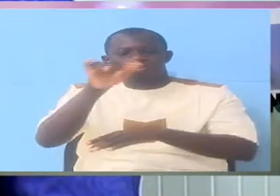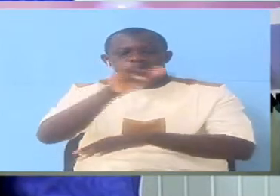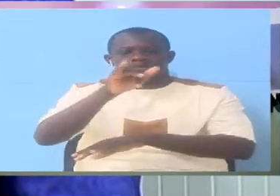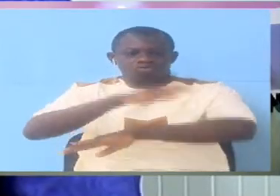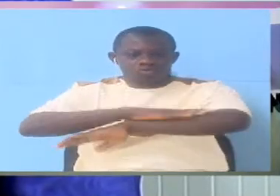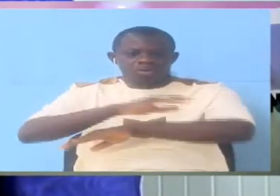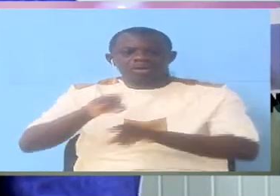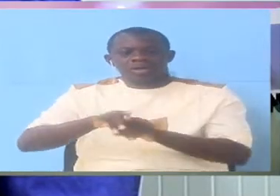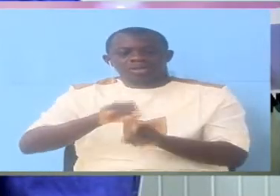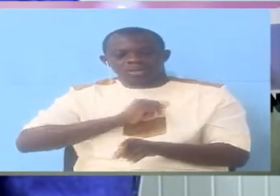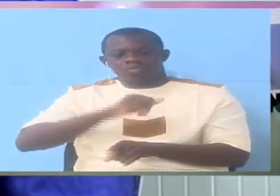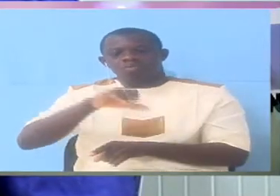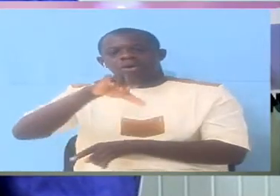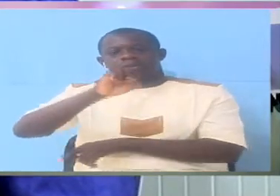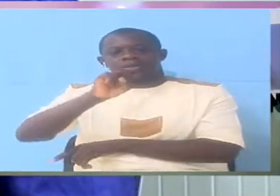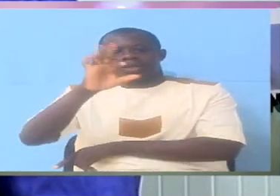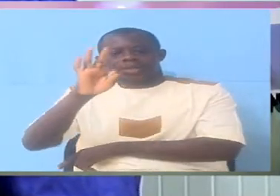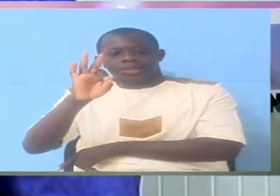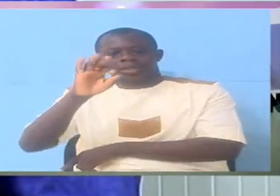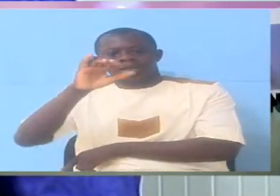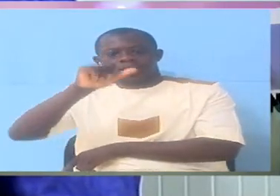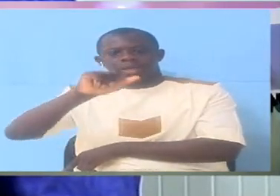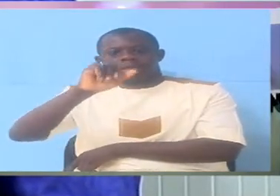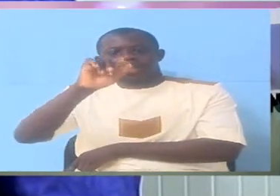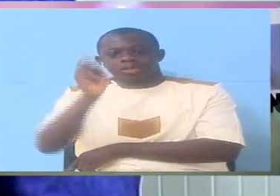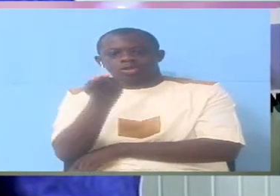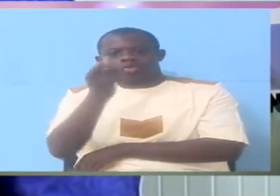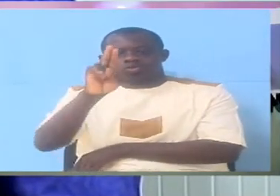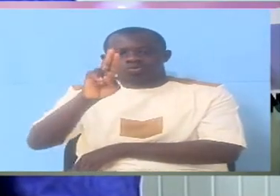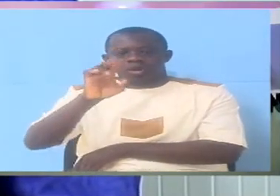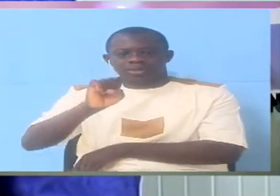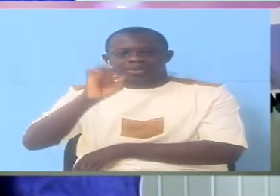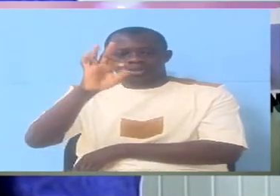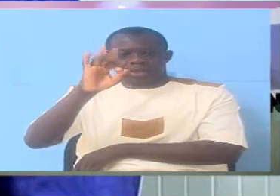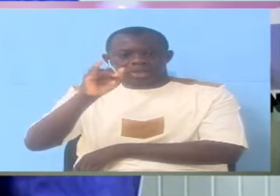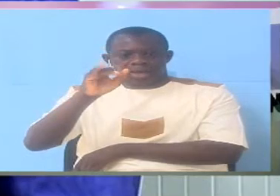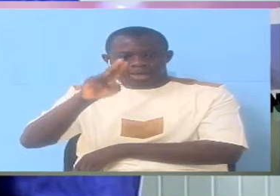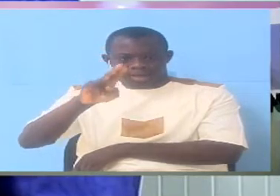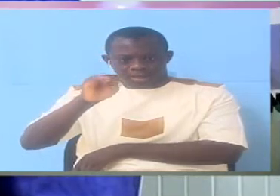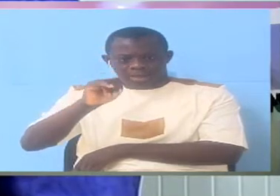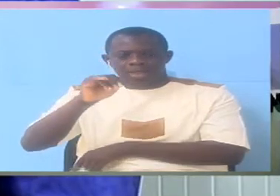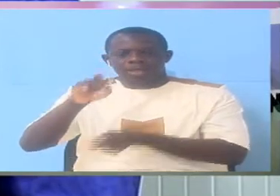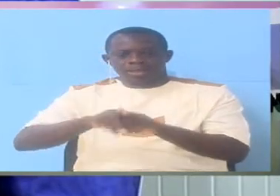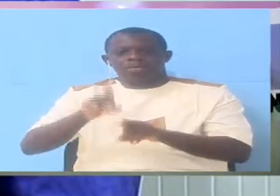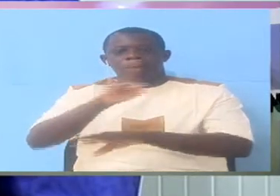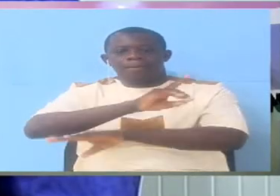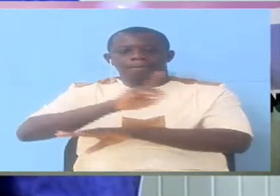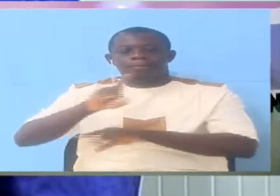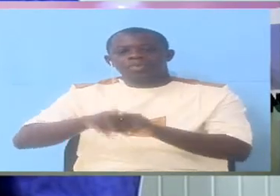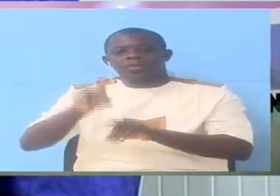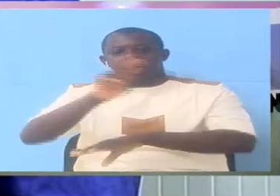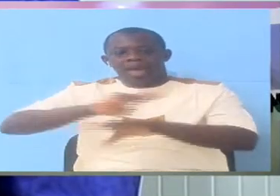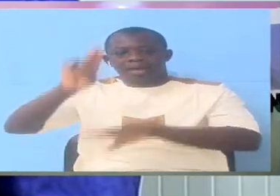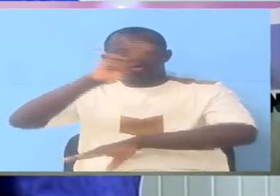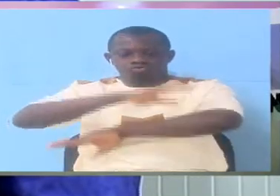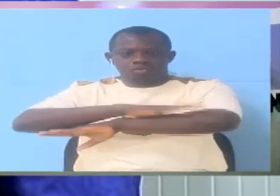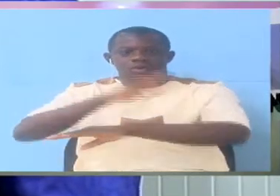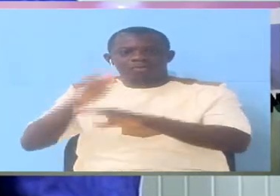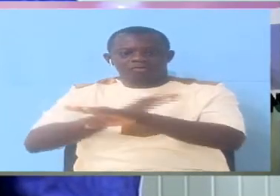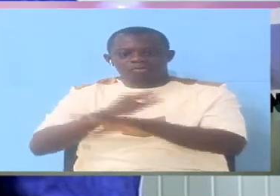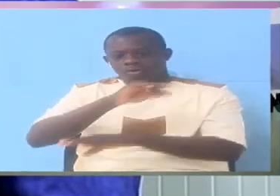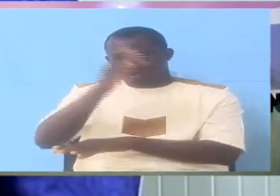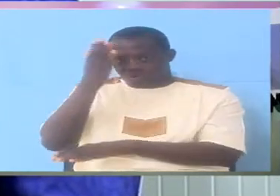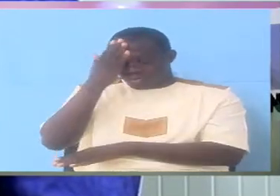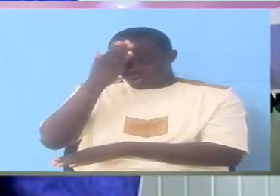St. Augustine Secondary School, common Yemen London Pajuf. I went to St. Augustine Secondary School, known as